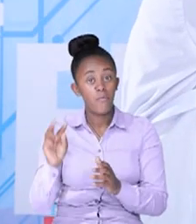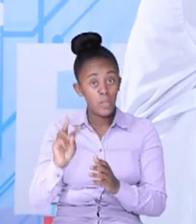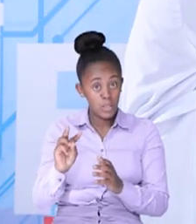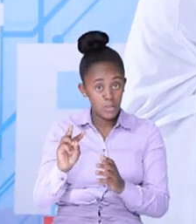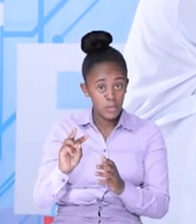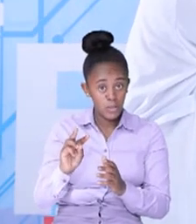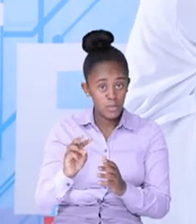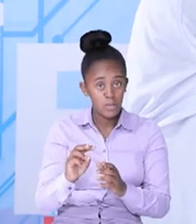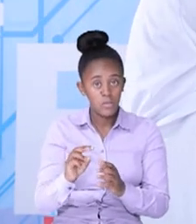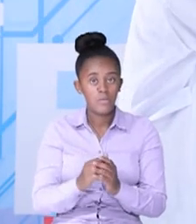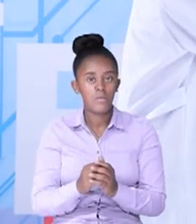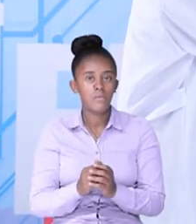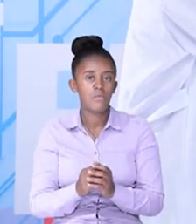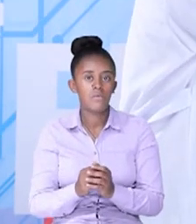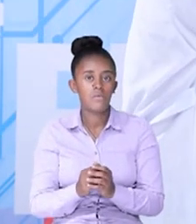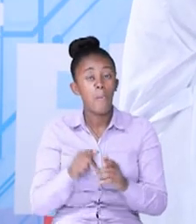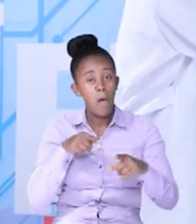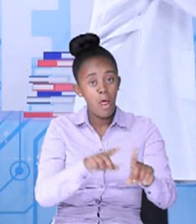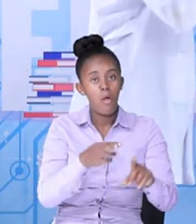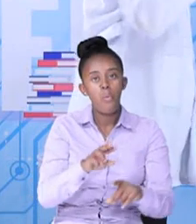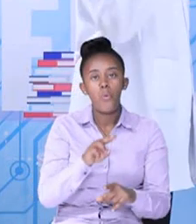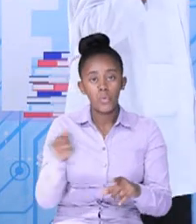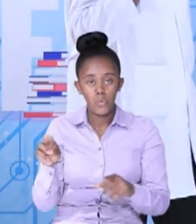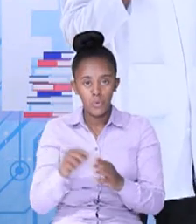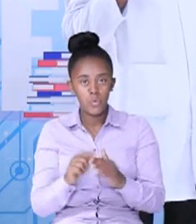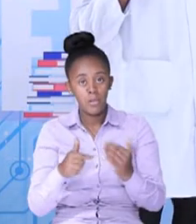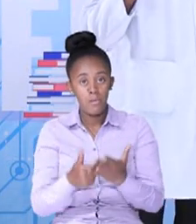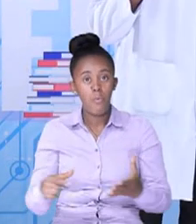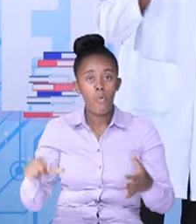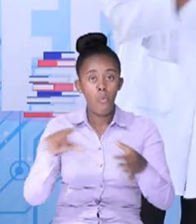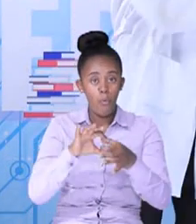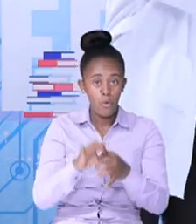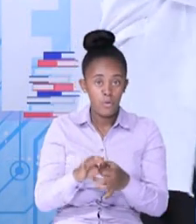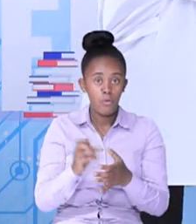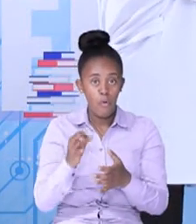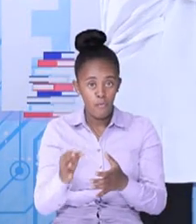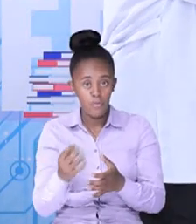be decomposed horizontal and parallel. The parallel component of the velocity,